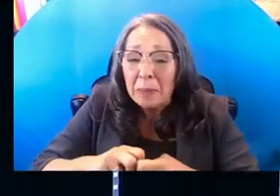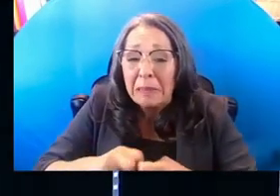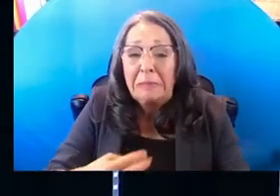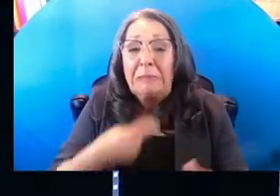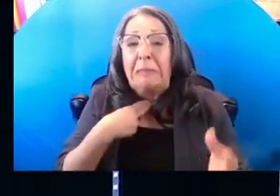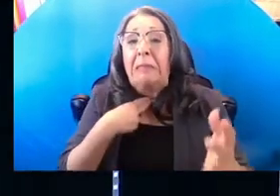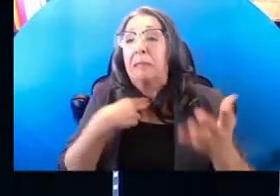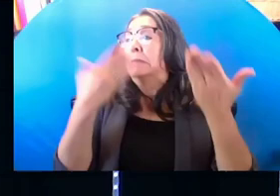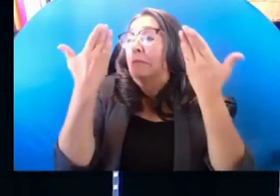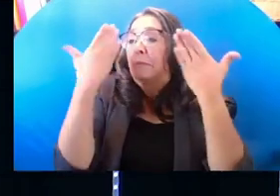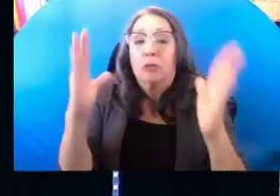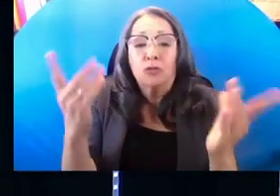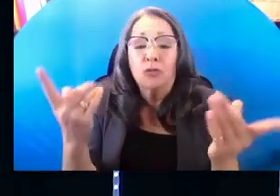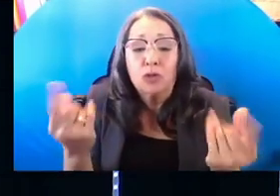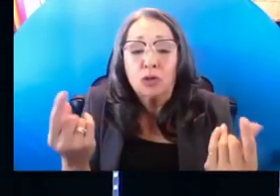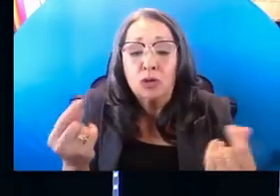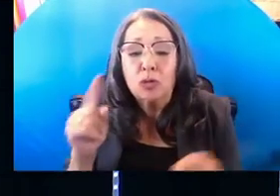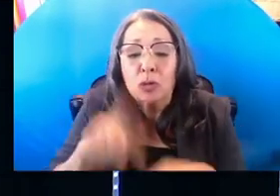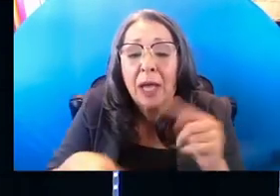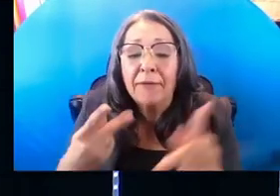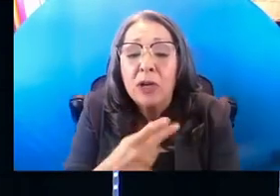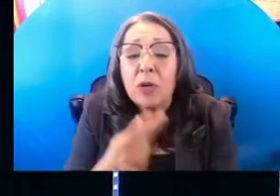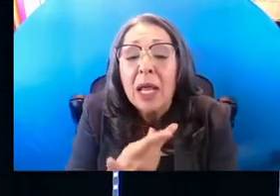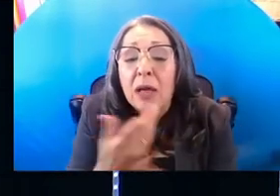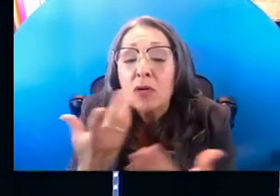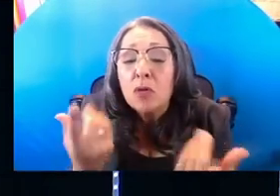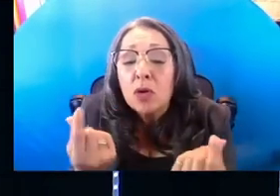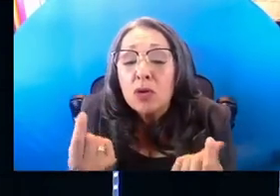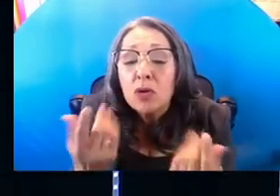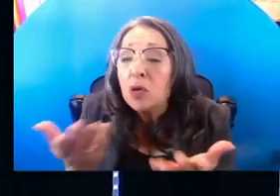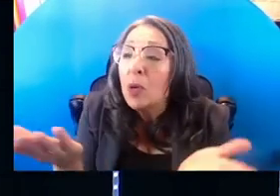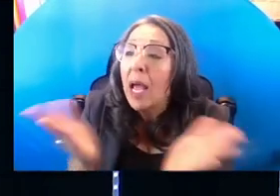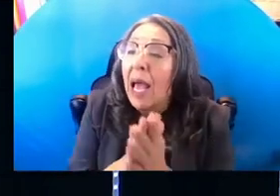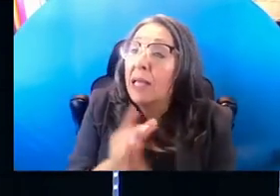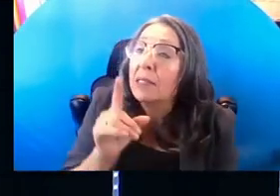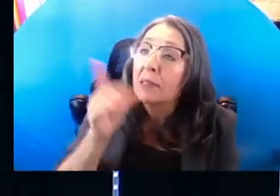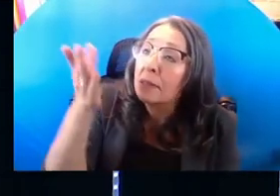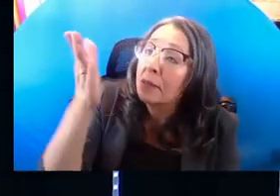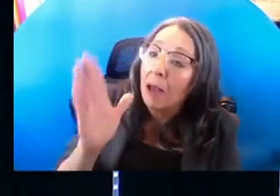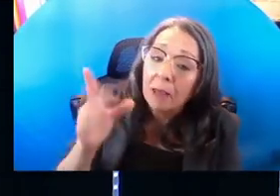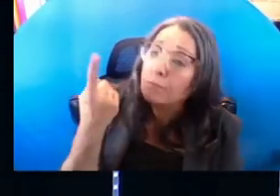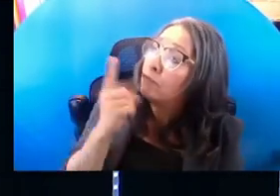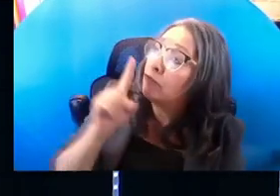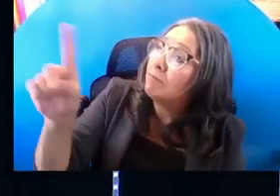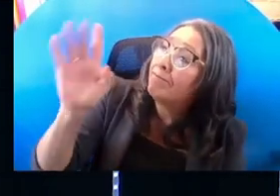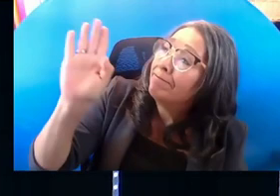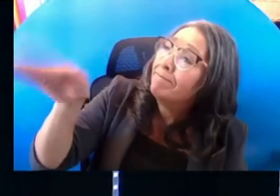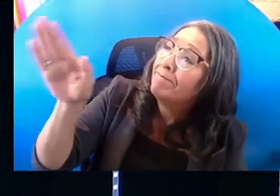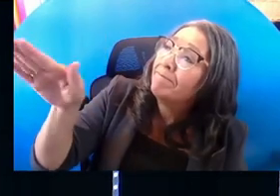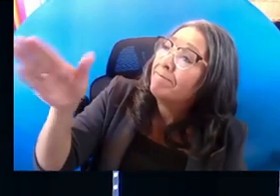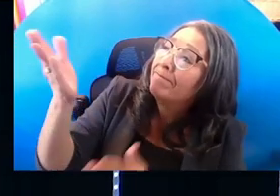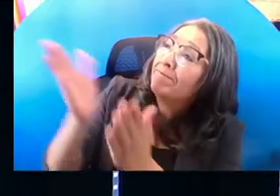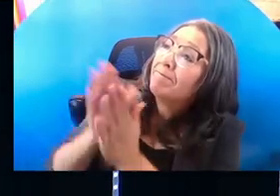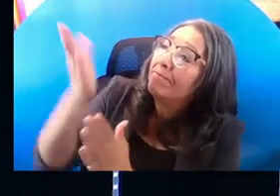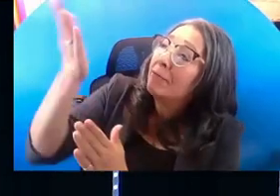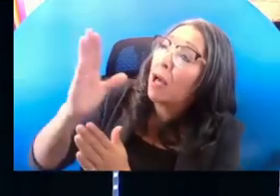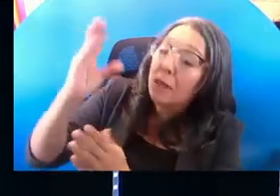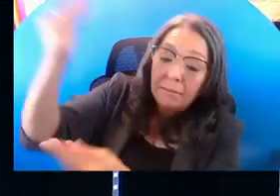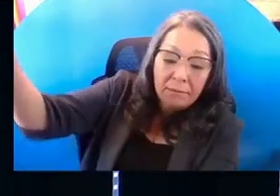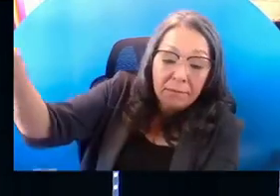and we can't figure it out, hey, here's good news. You can go ask God. You can ask God, and he'll give it